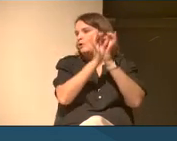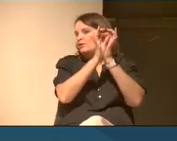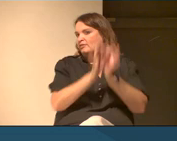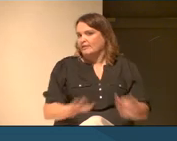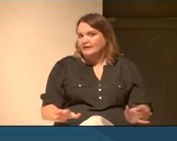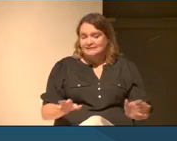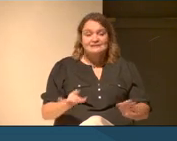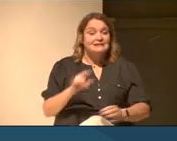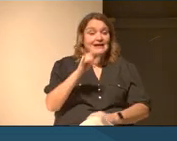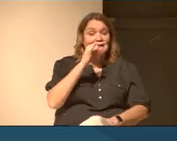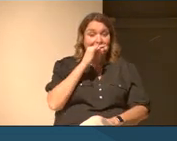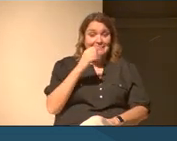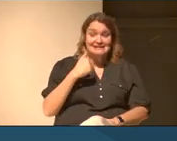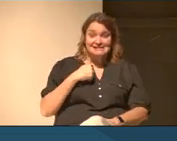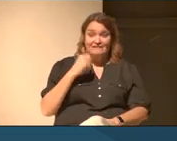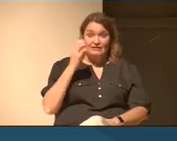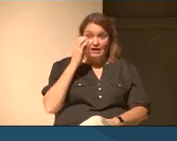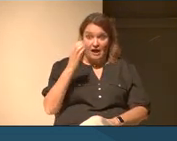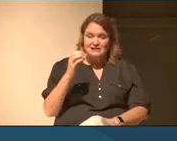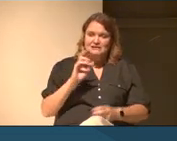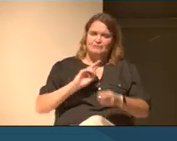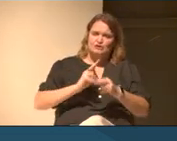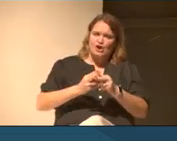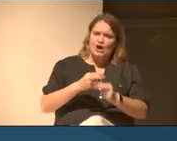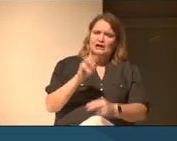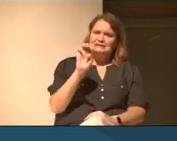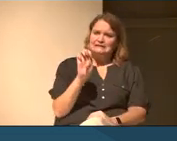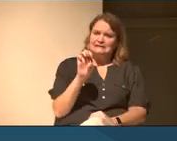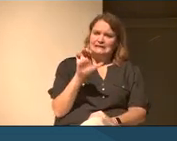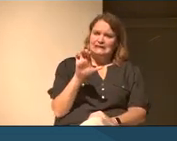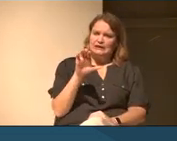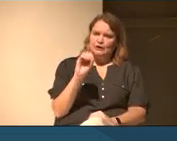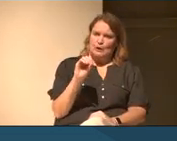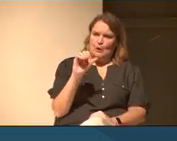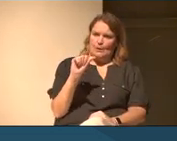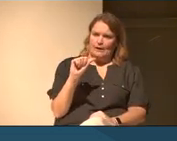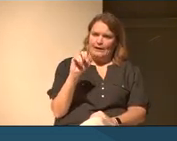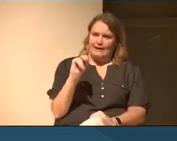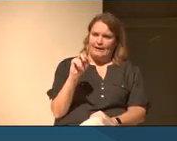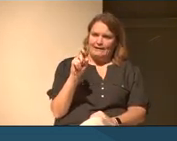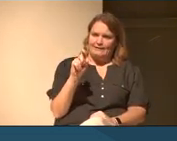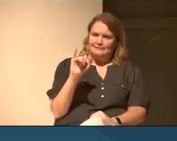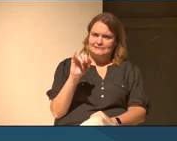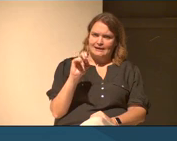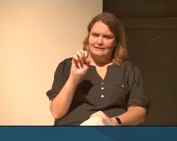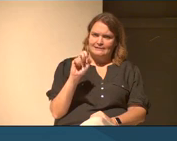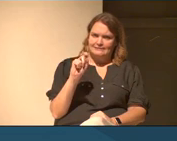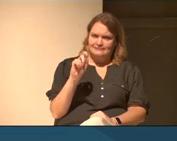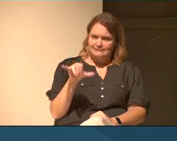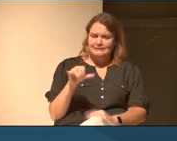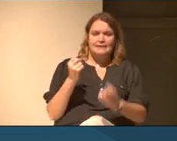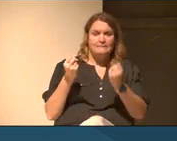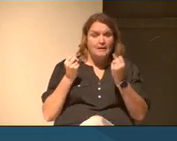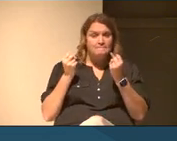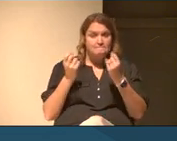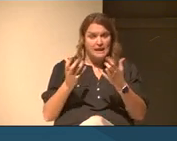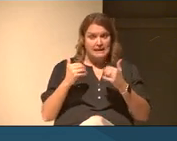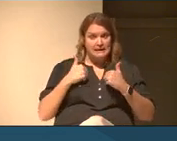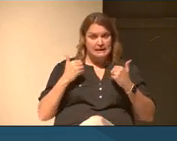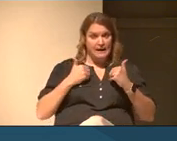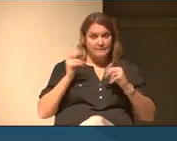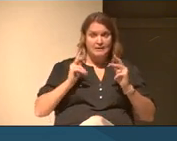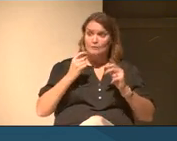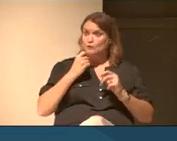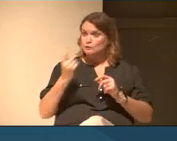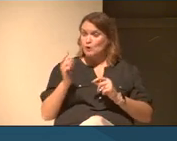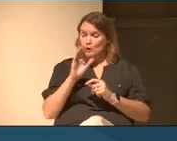called, actually just in grown-ups as well, eco-anxiety. But there are many young people who actually have told, one of my colleagues,